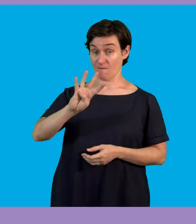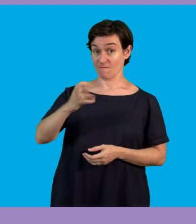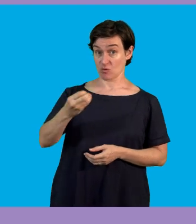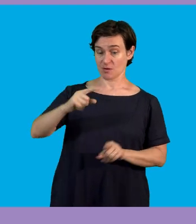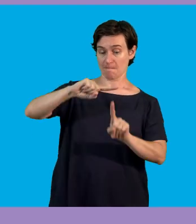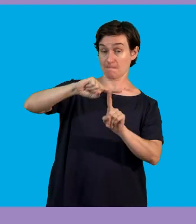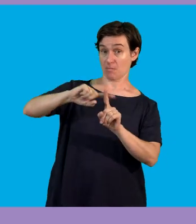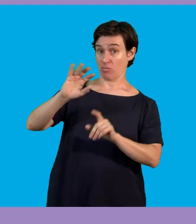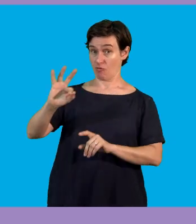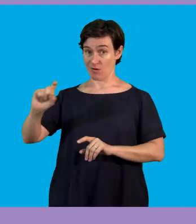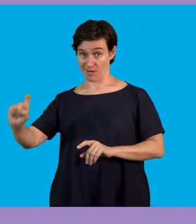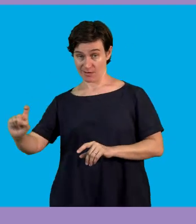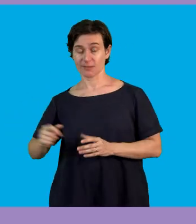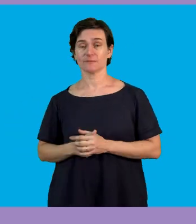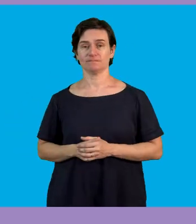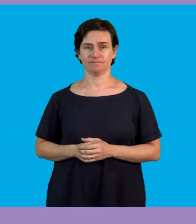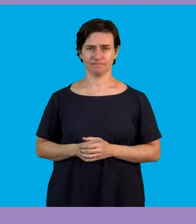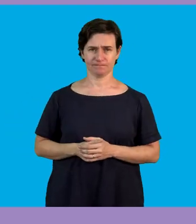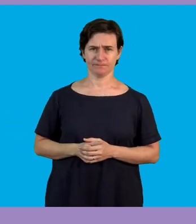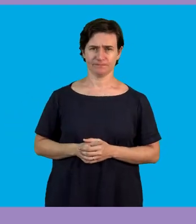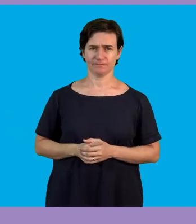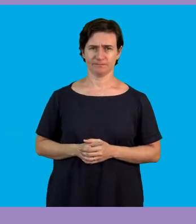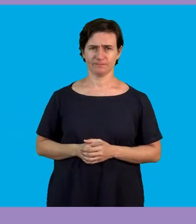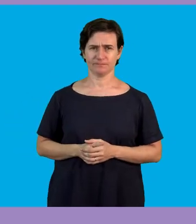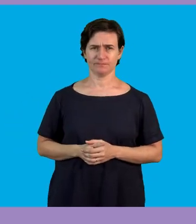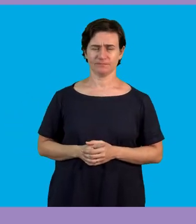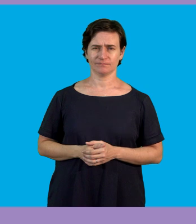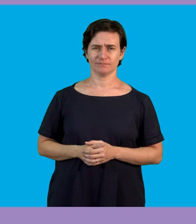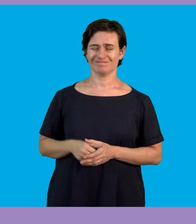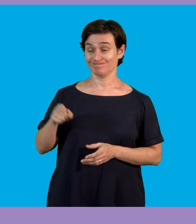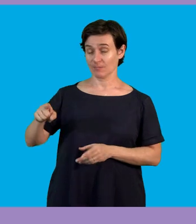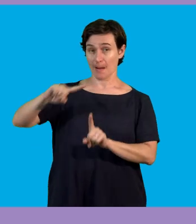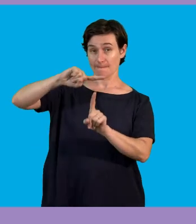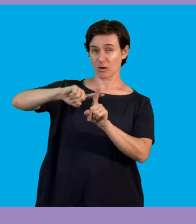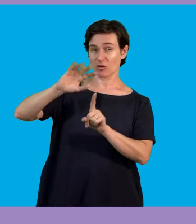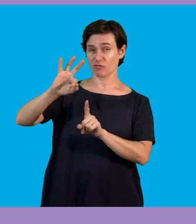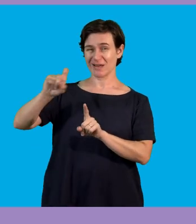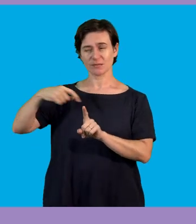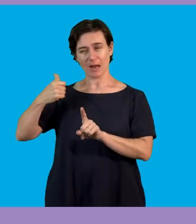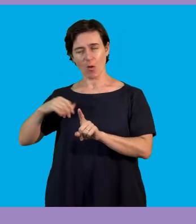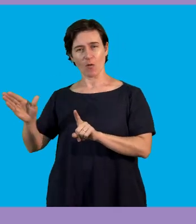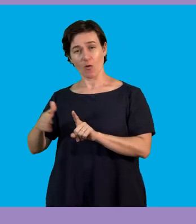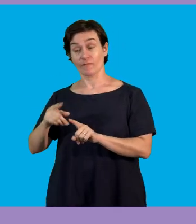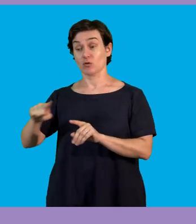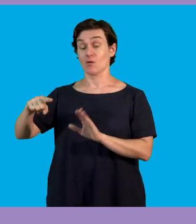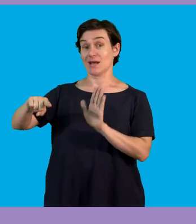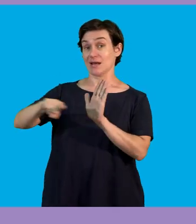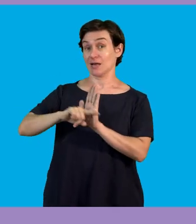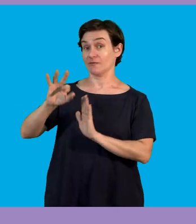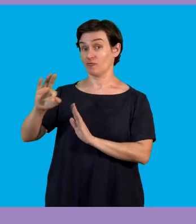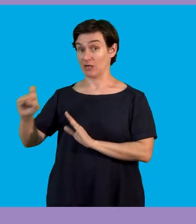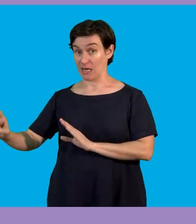equals to 40 plus 3x. The additive inverse of 3x is negative